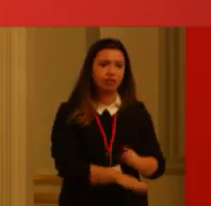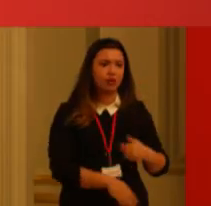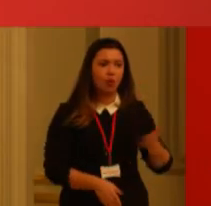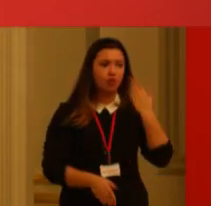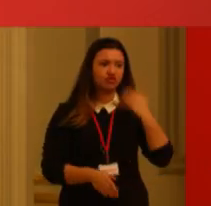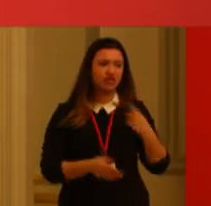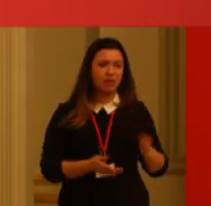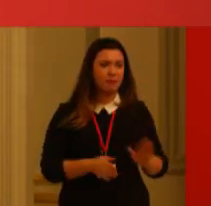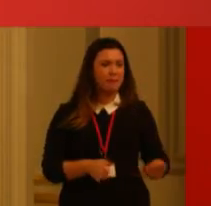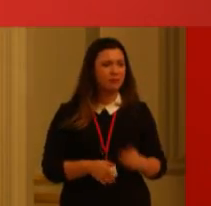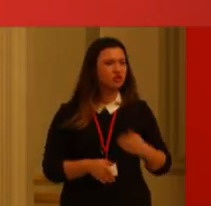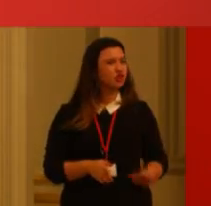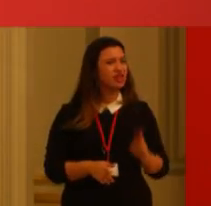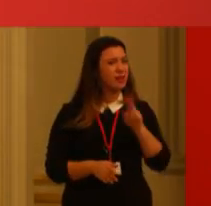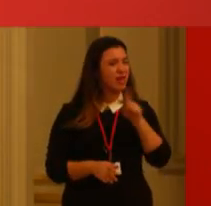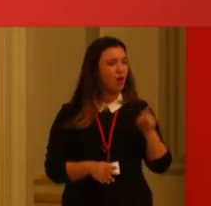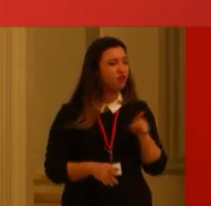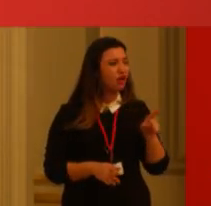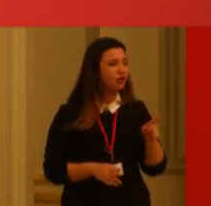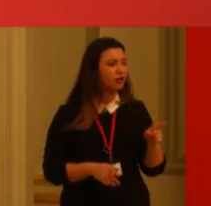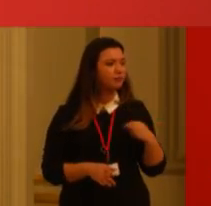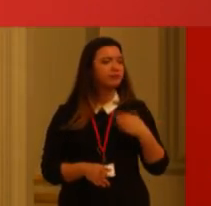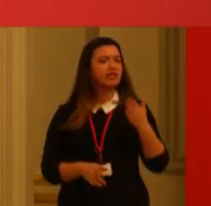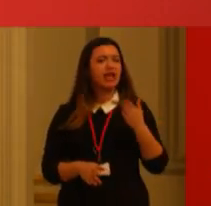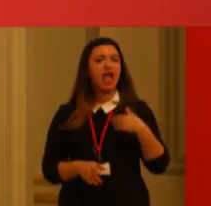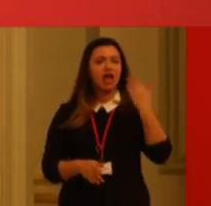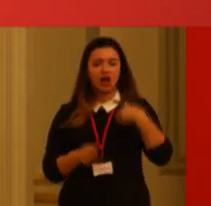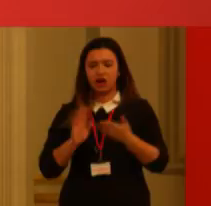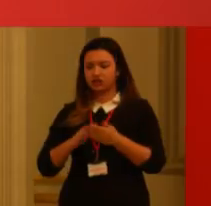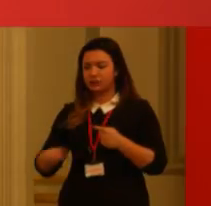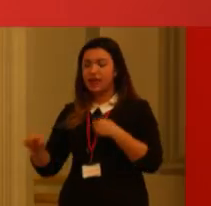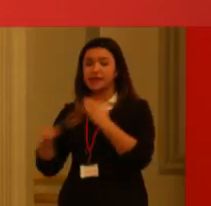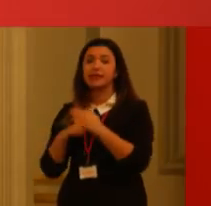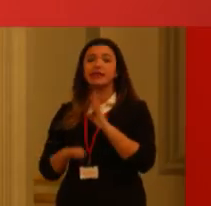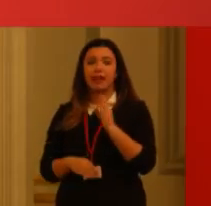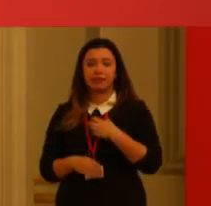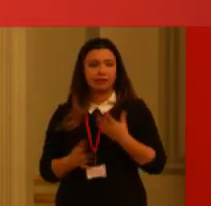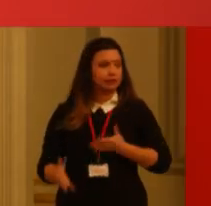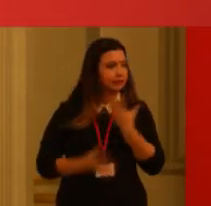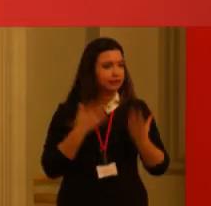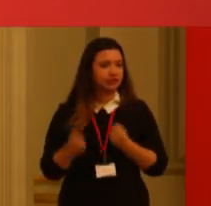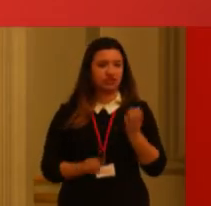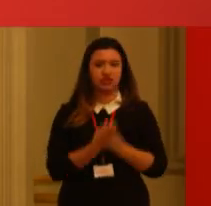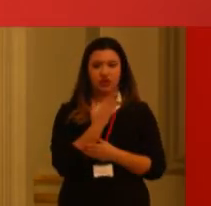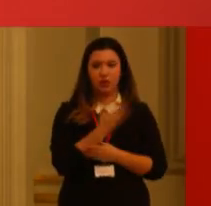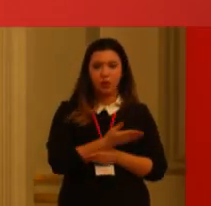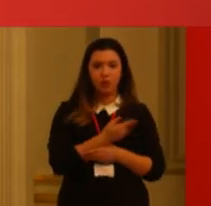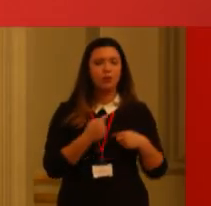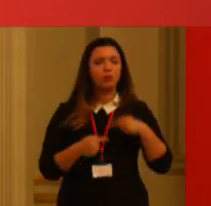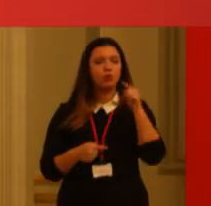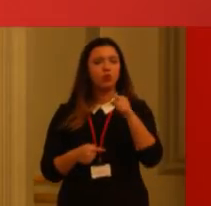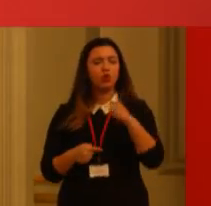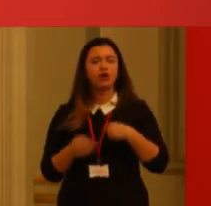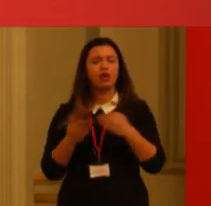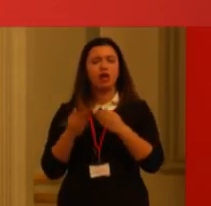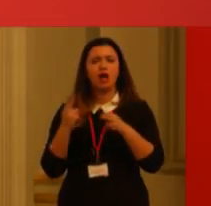is even prior to the age of 18. You see and understand that I'm not equal to others